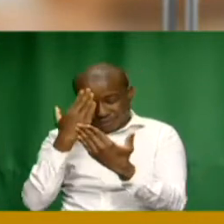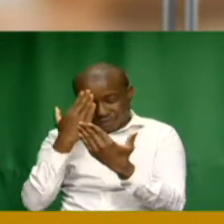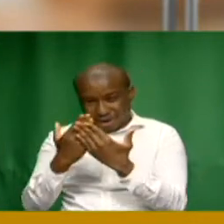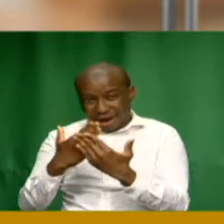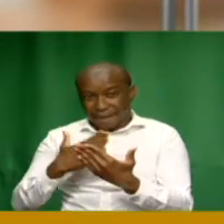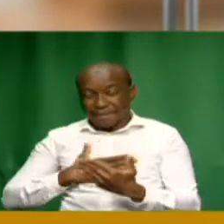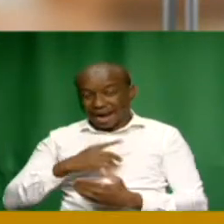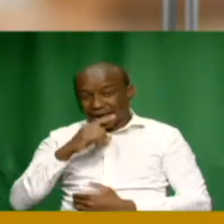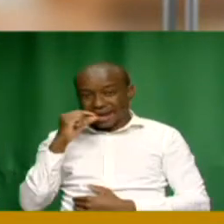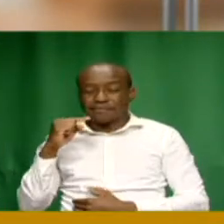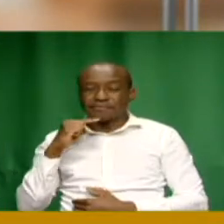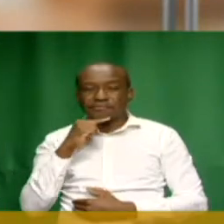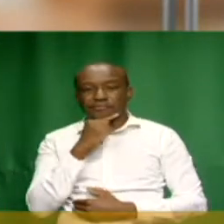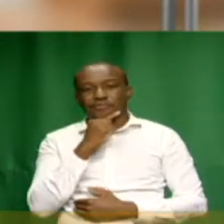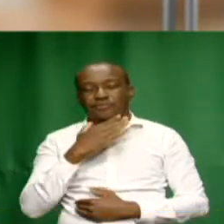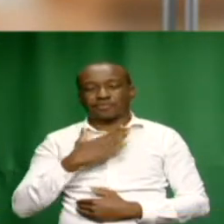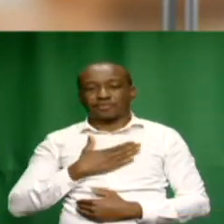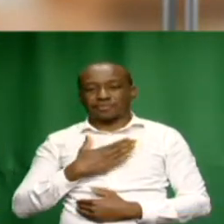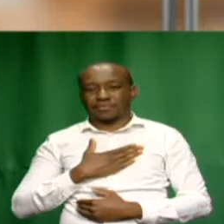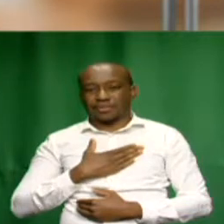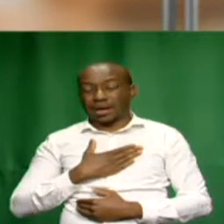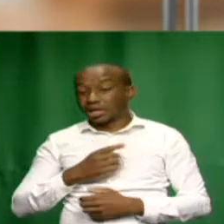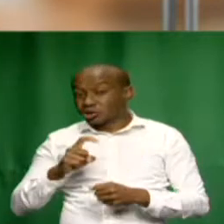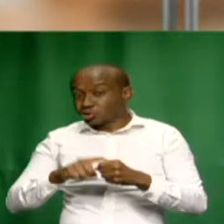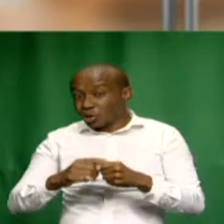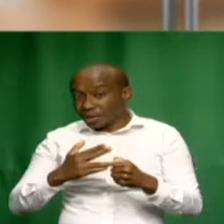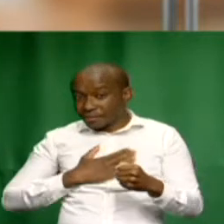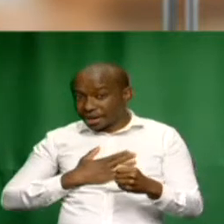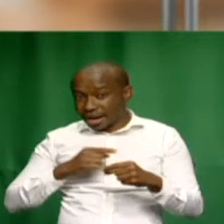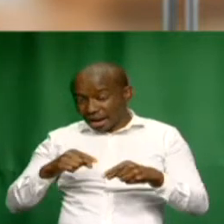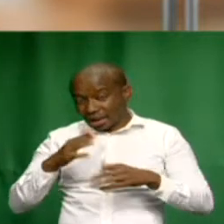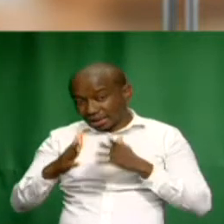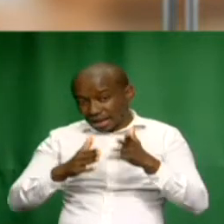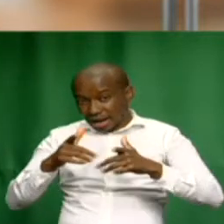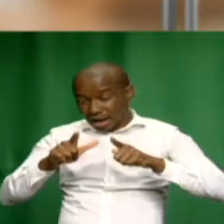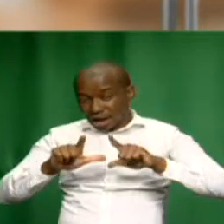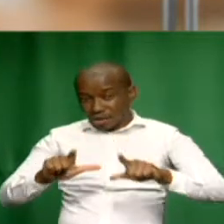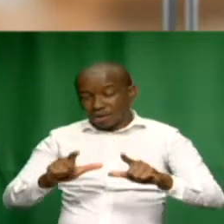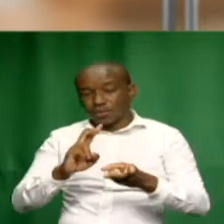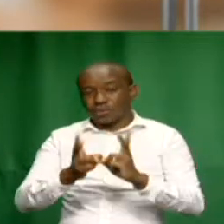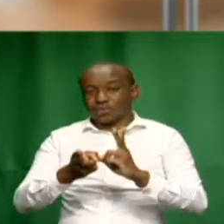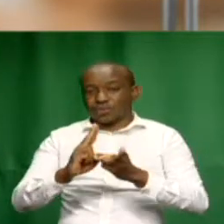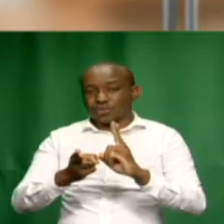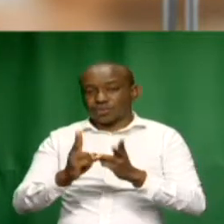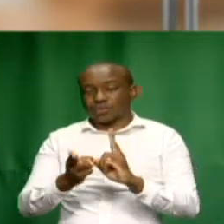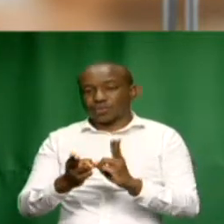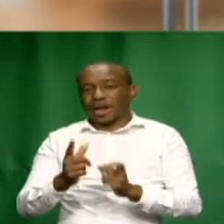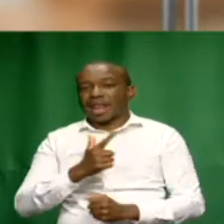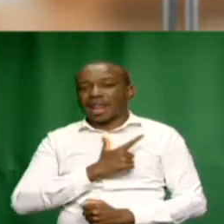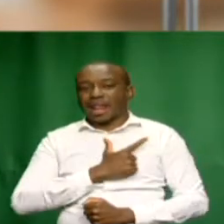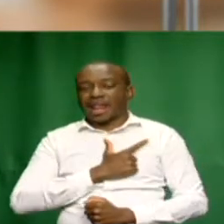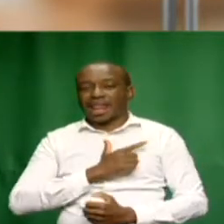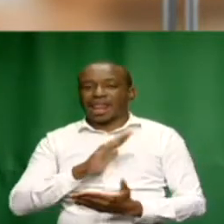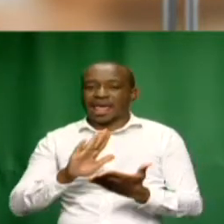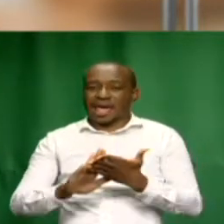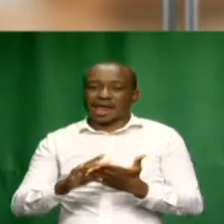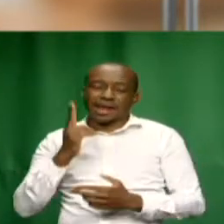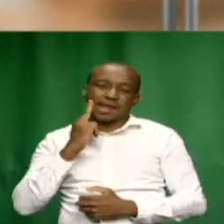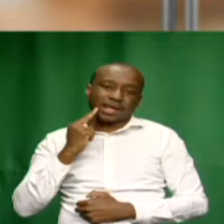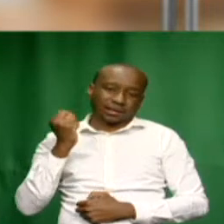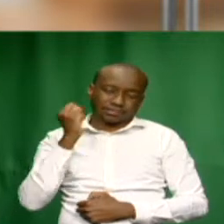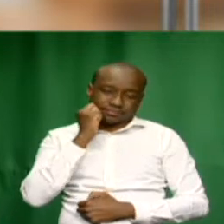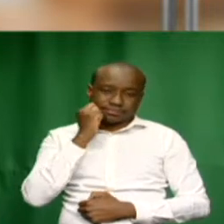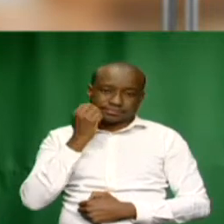is Lirato Mabilisa. Also joining me in studio are our sign language interpreters, Linda Mamba and